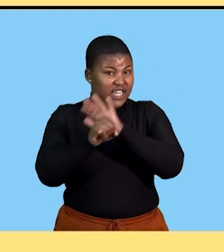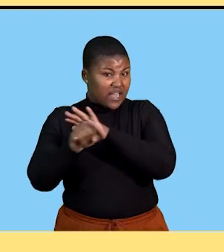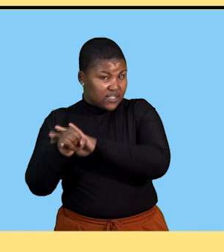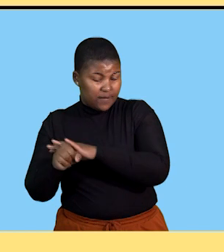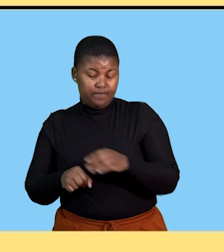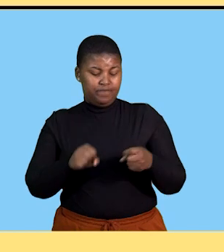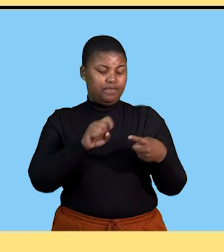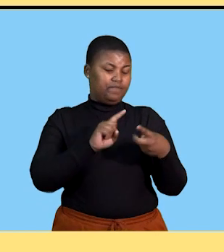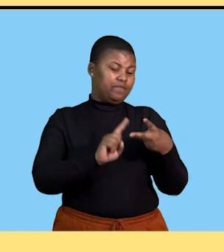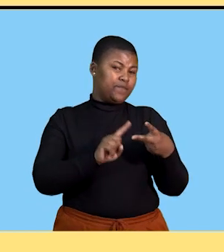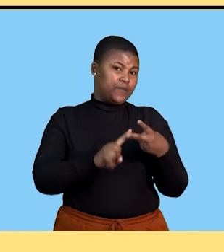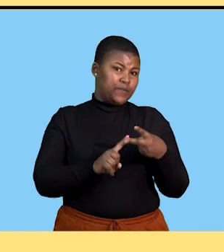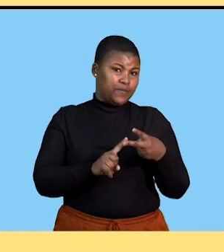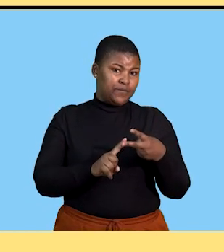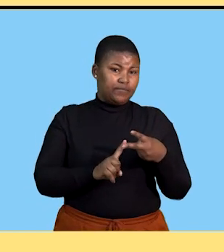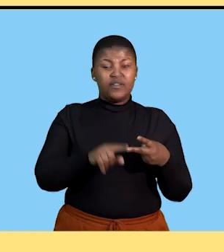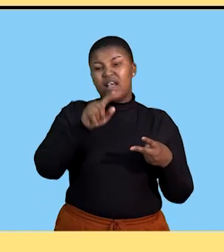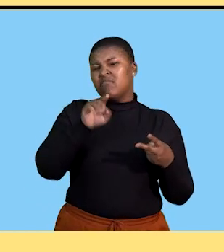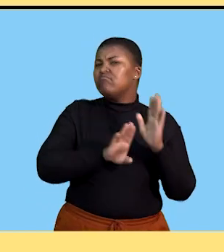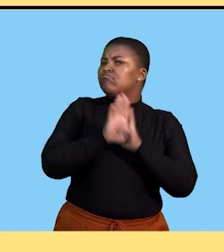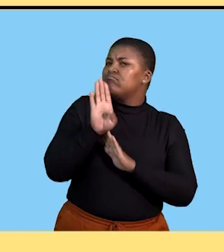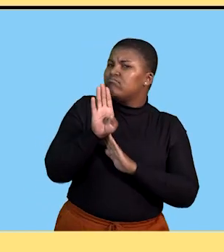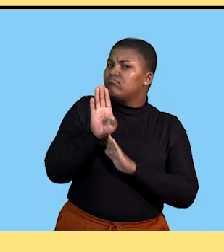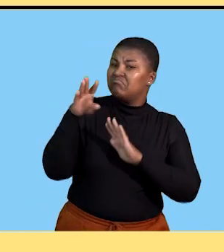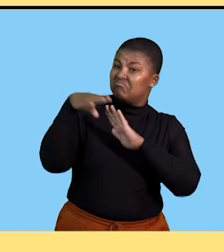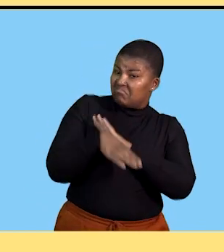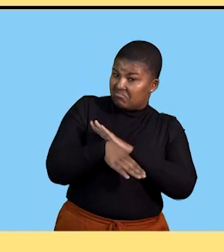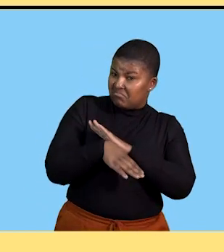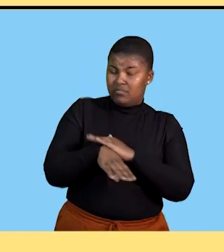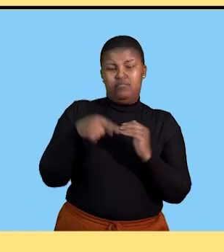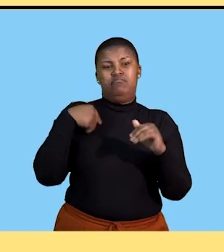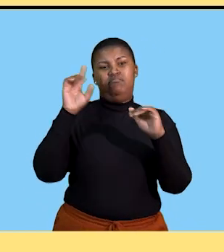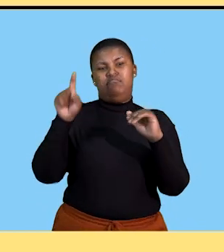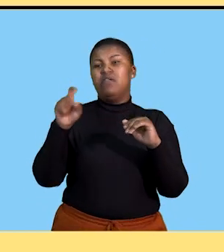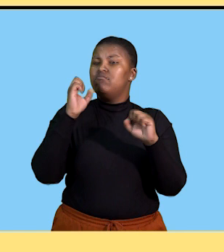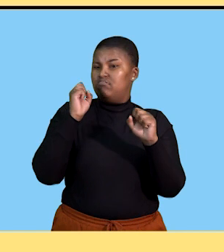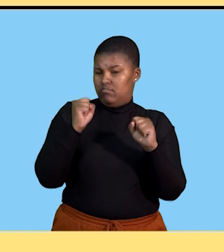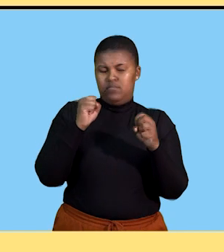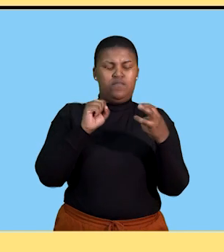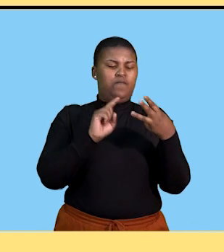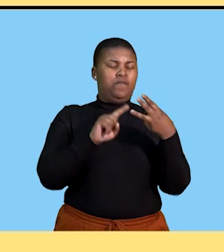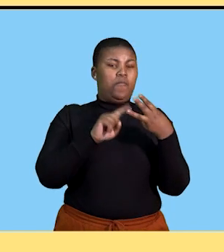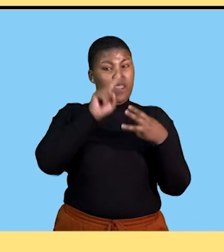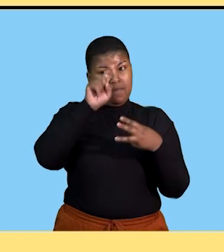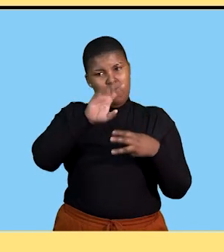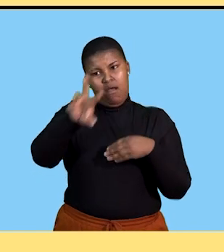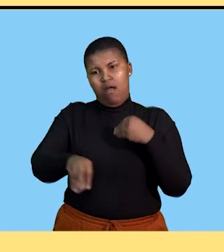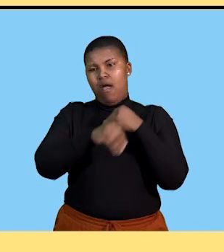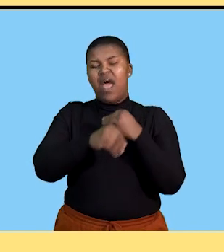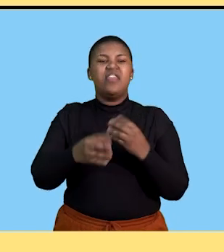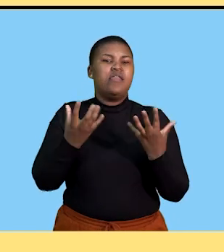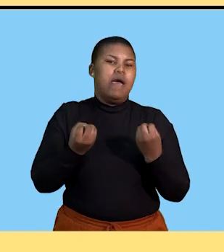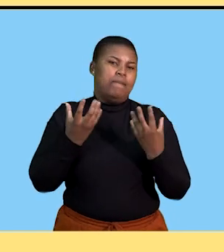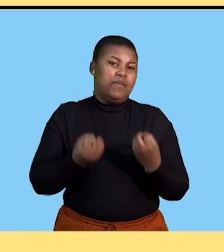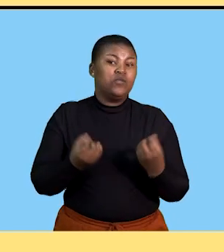indicator. I need to also speak of the trend. Do we have an increase or a decrease? And I need to